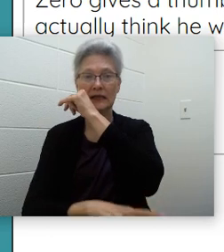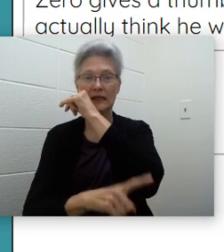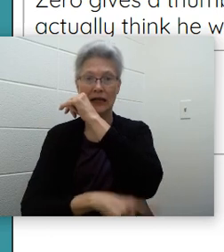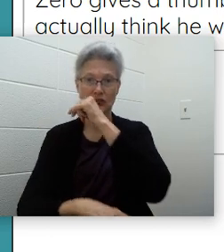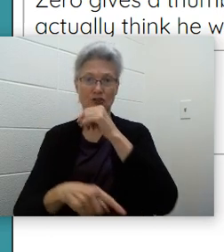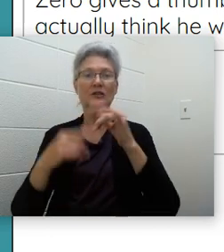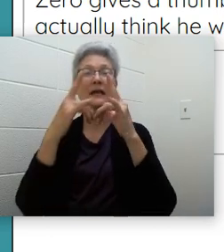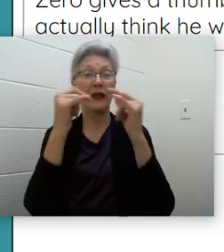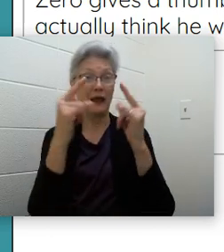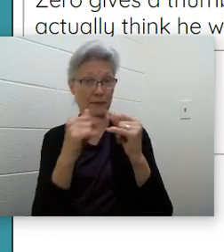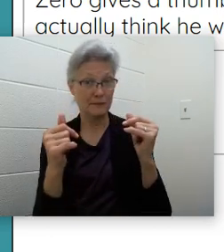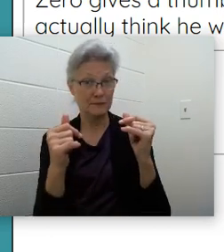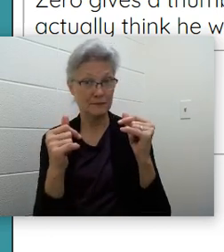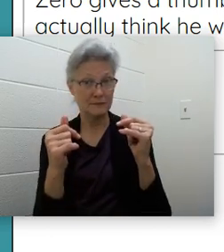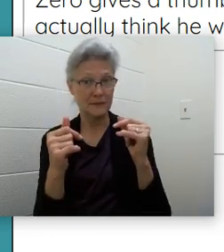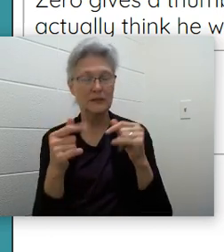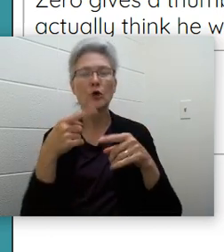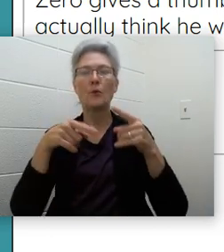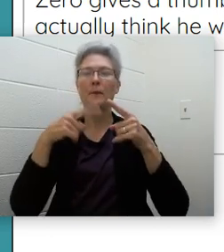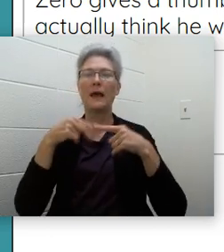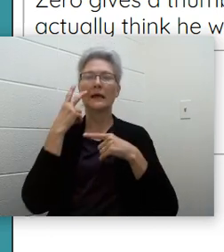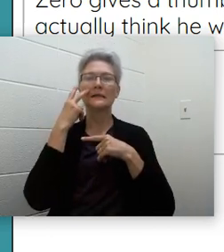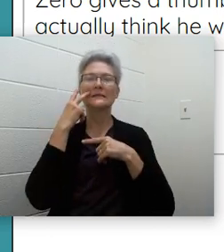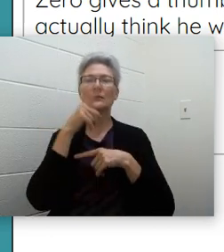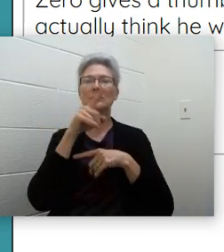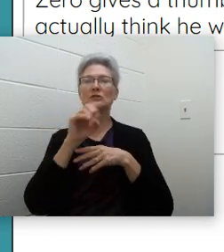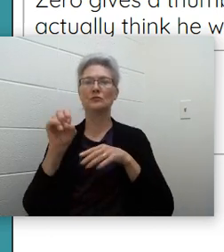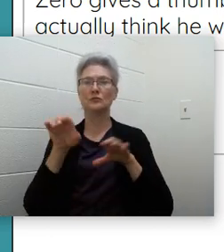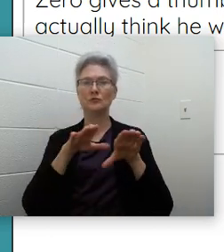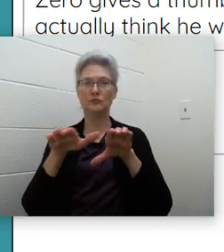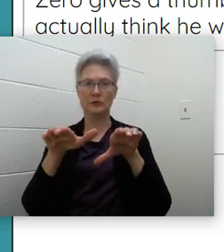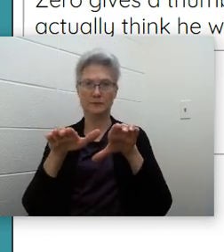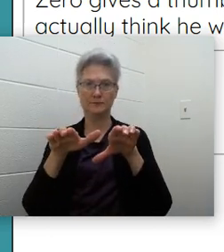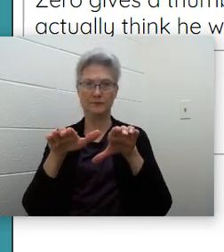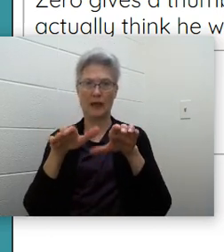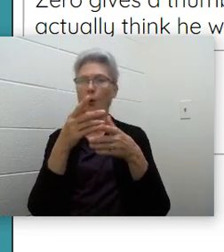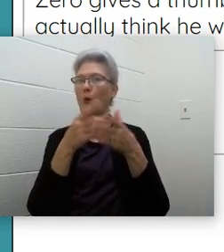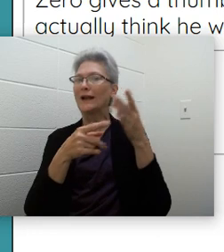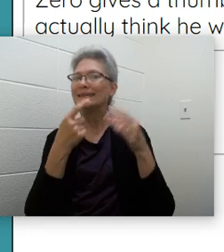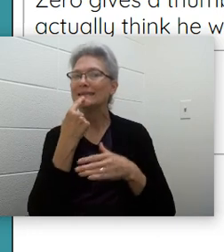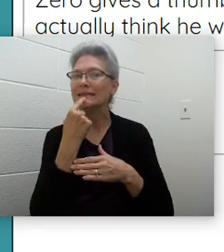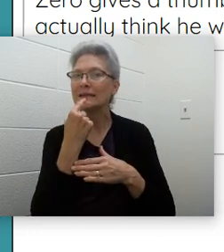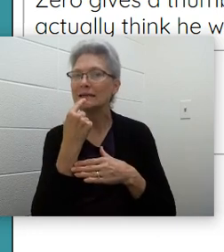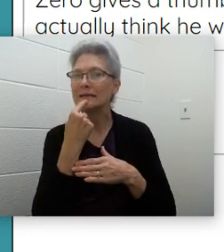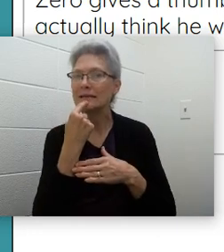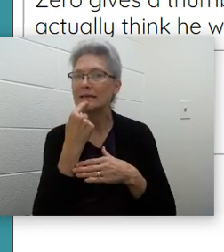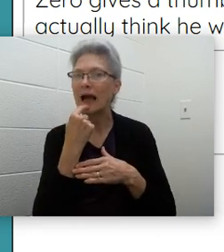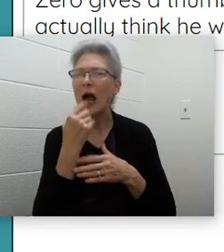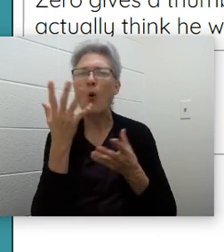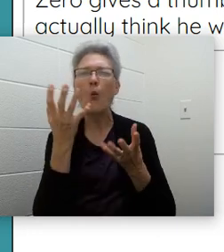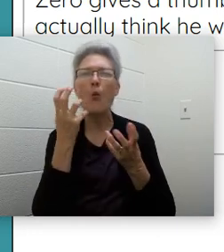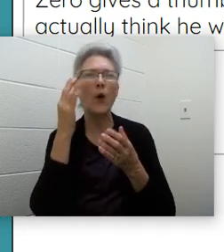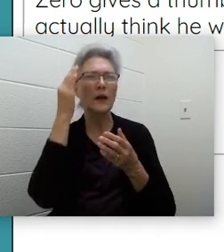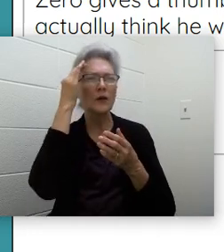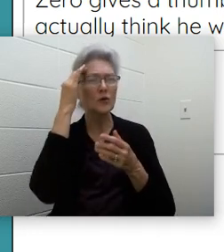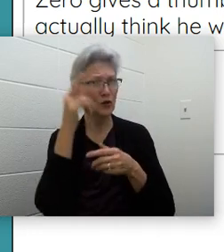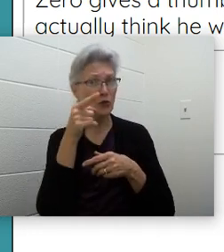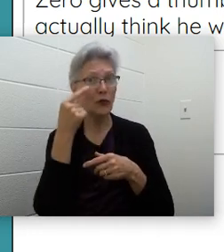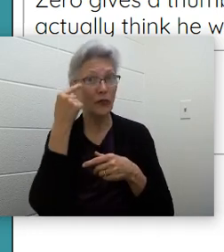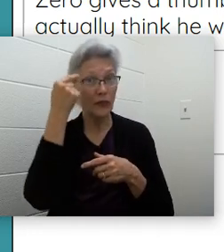in the text, kind of see what Zero is doing and what he's saying. I want to know, do you